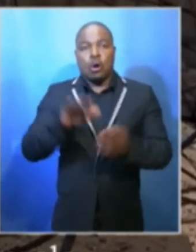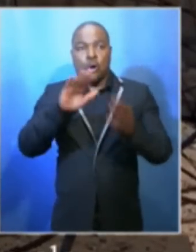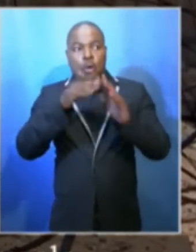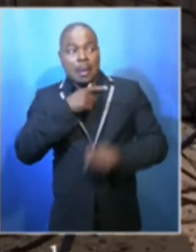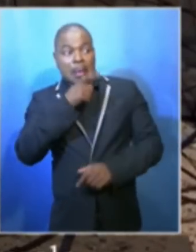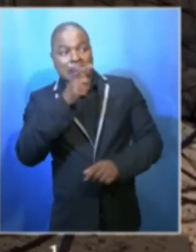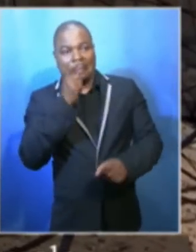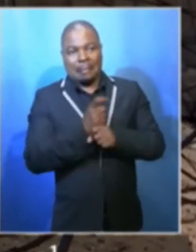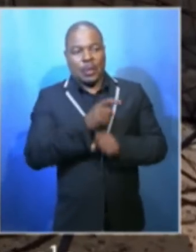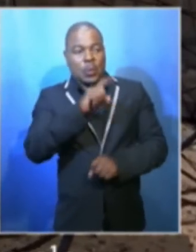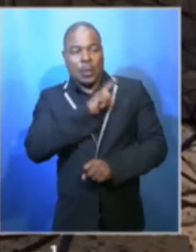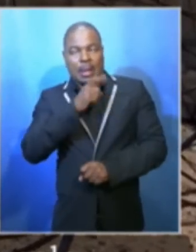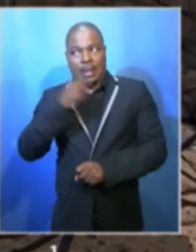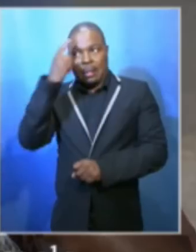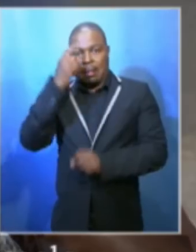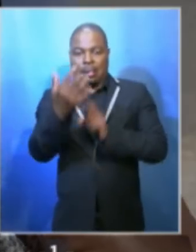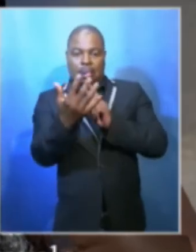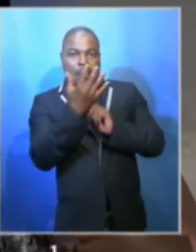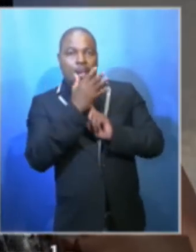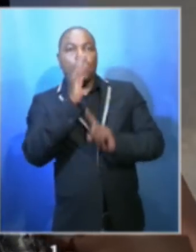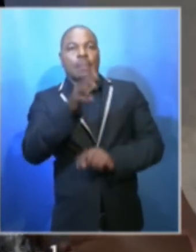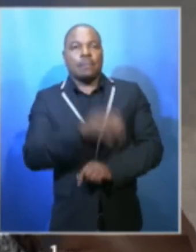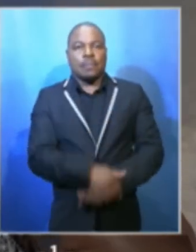go kgorogelwa.